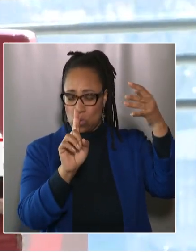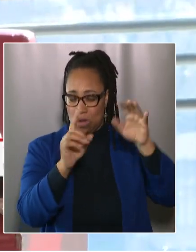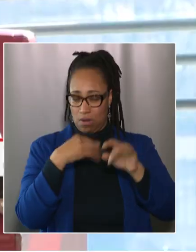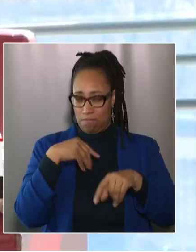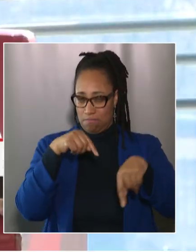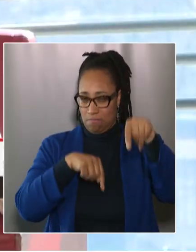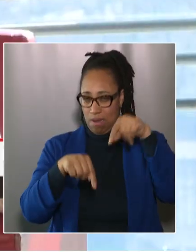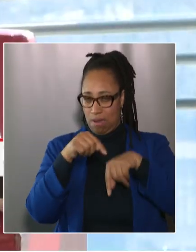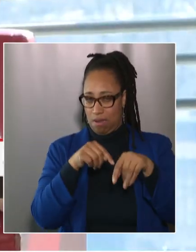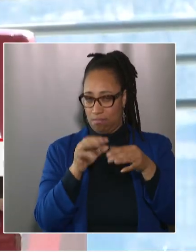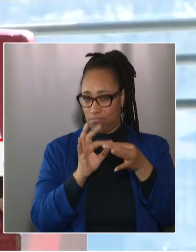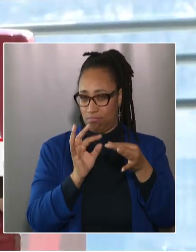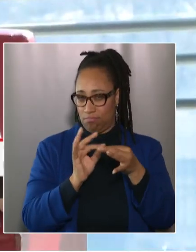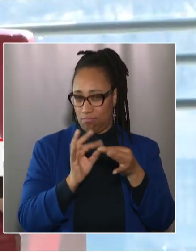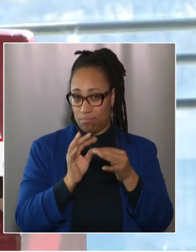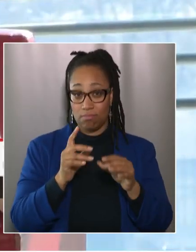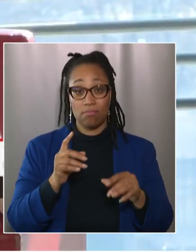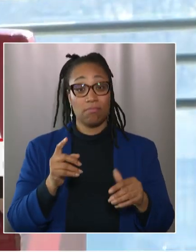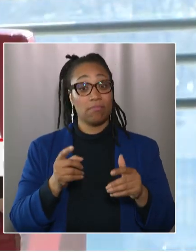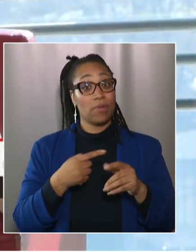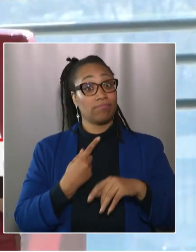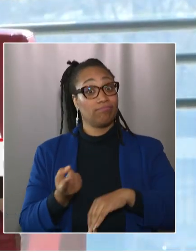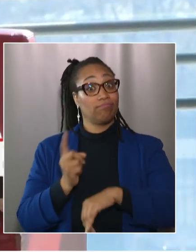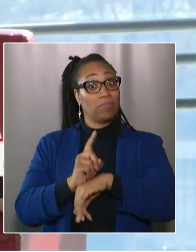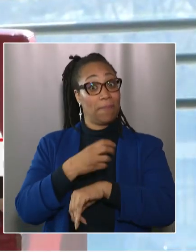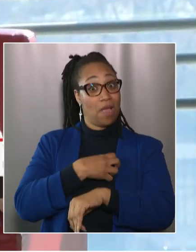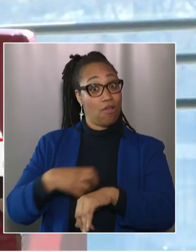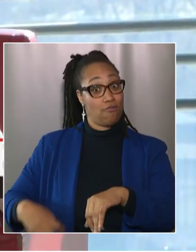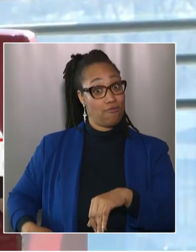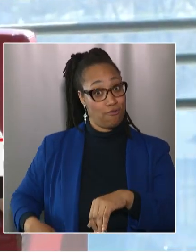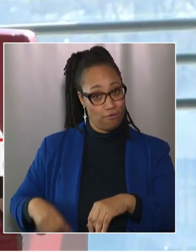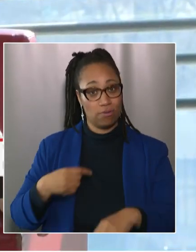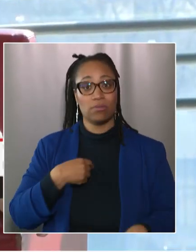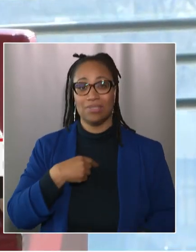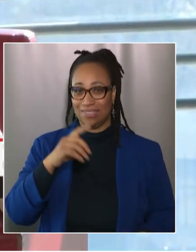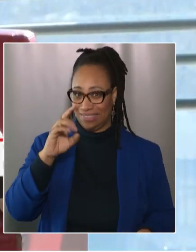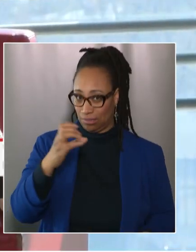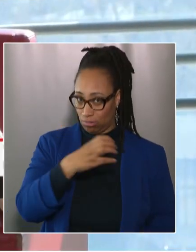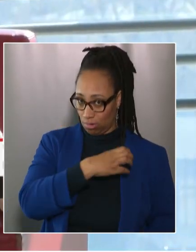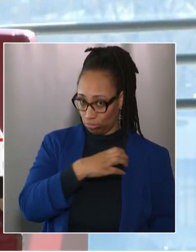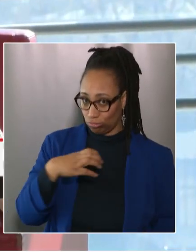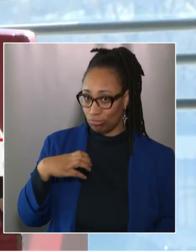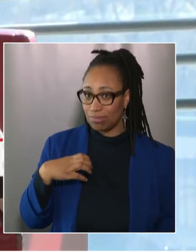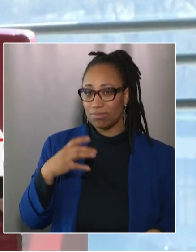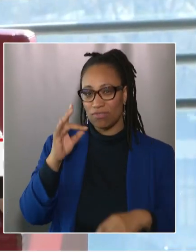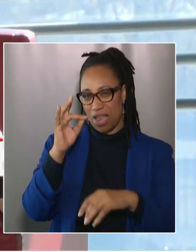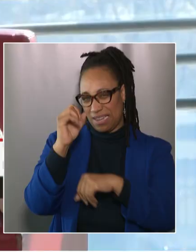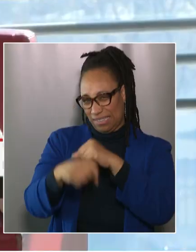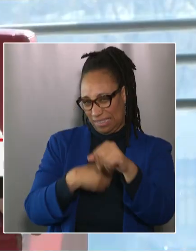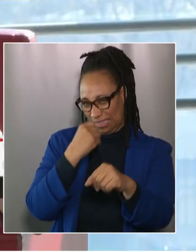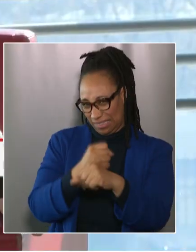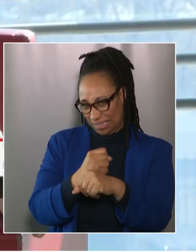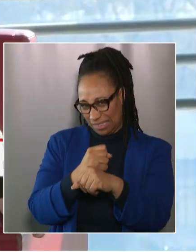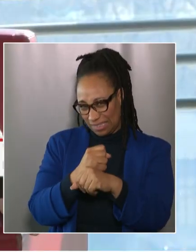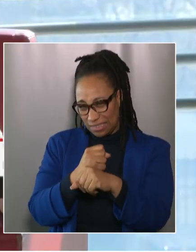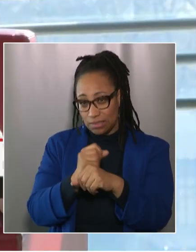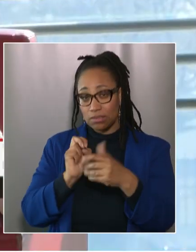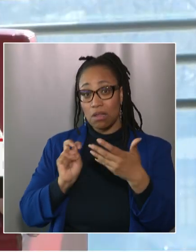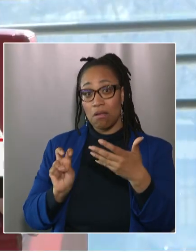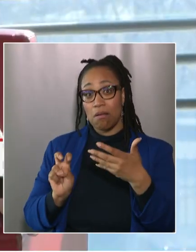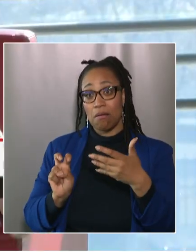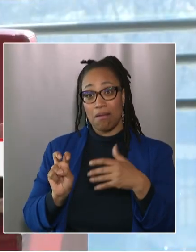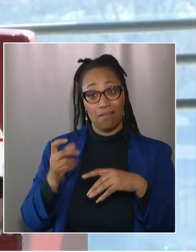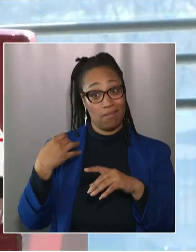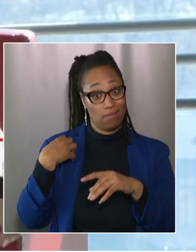council's committee on economic development, was my last leadership position. So I'd watched a lot of